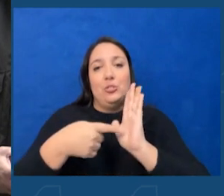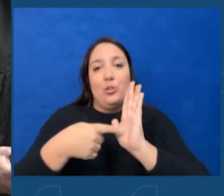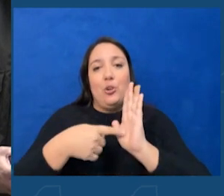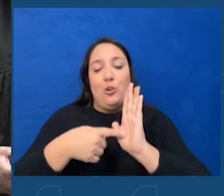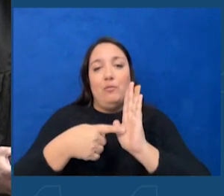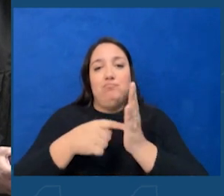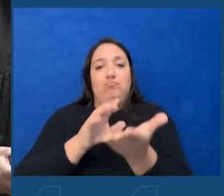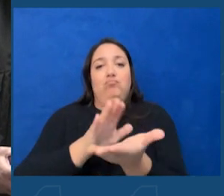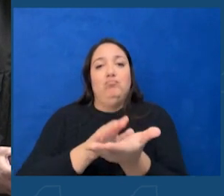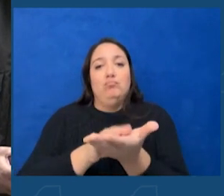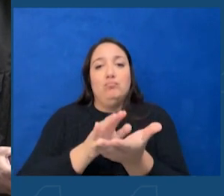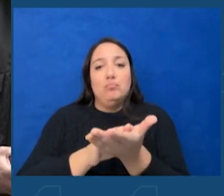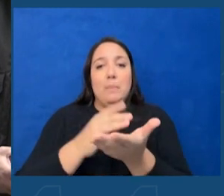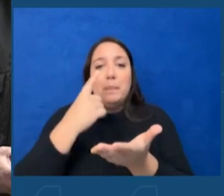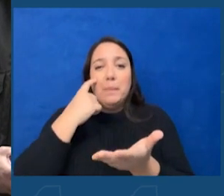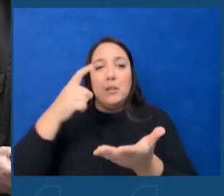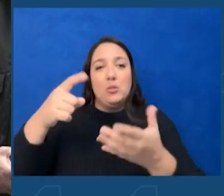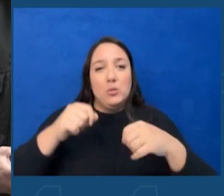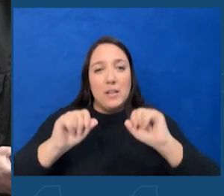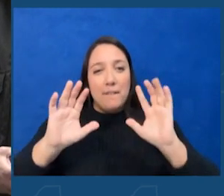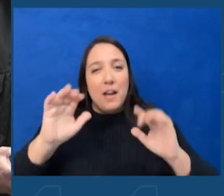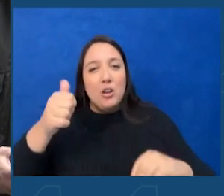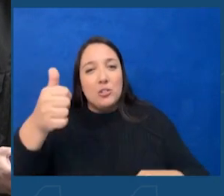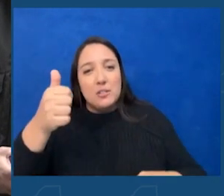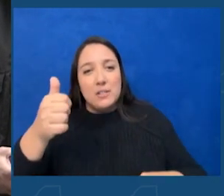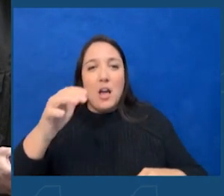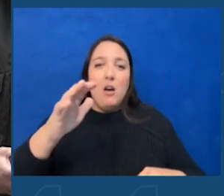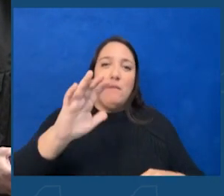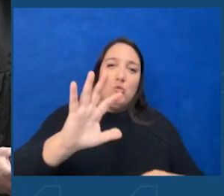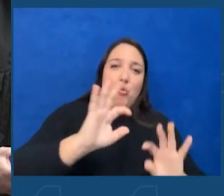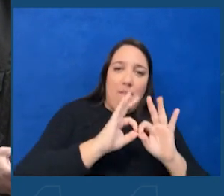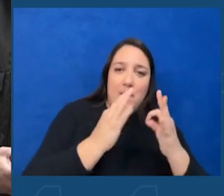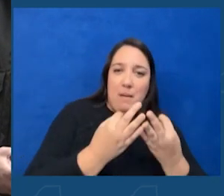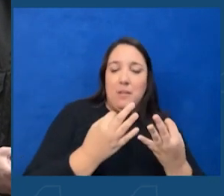to yourselves, your families. I know you're exhausted, but you've been extraordinary. I'm really proud of you.